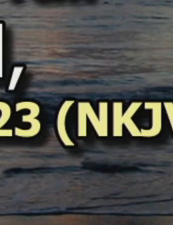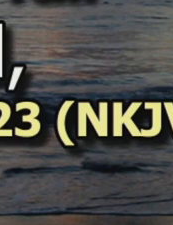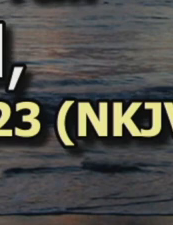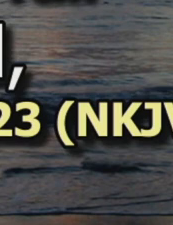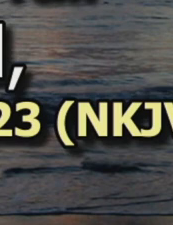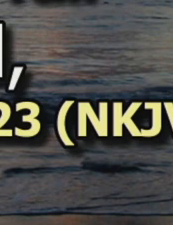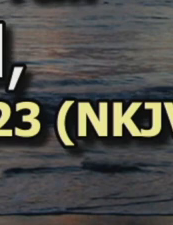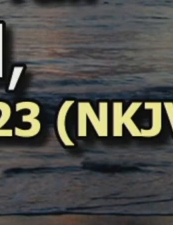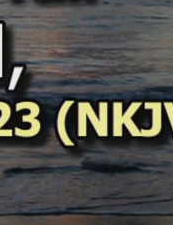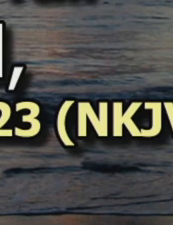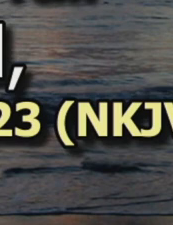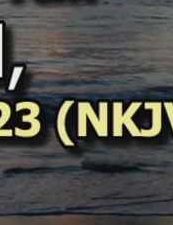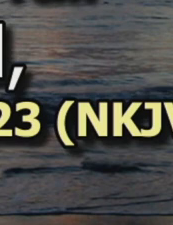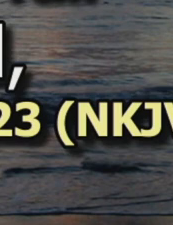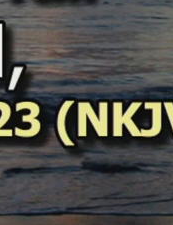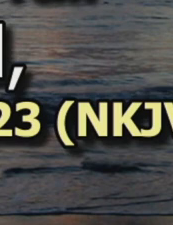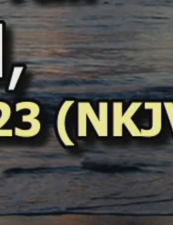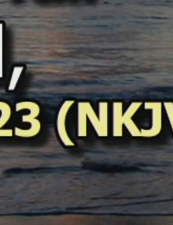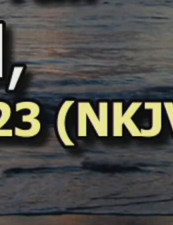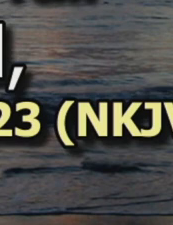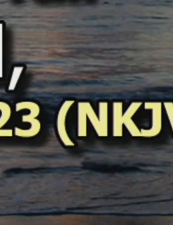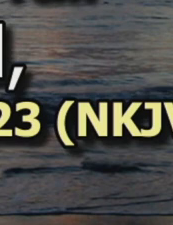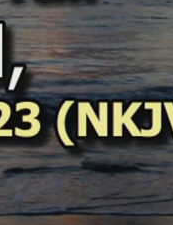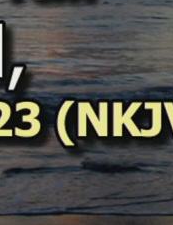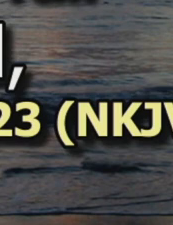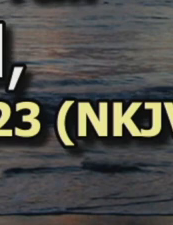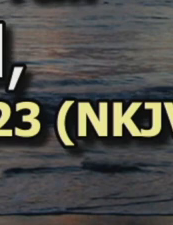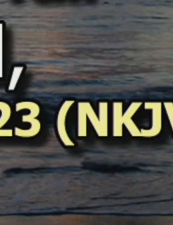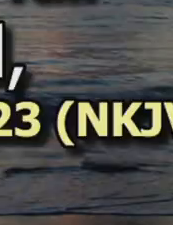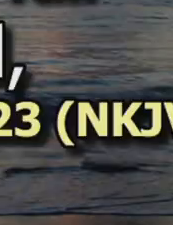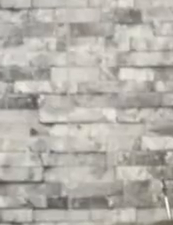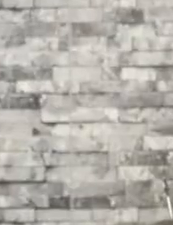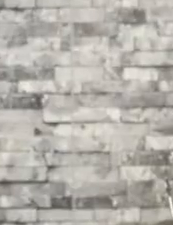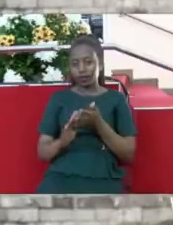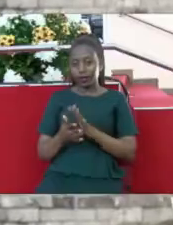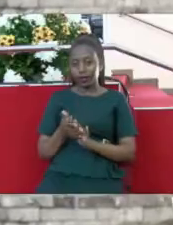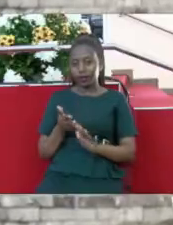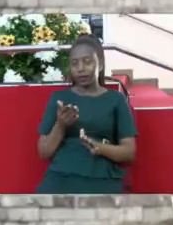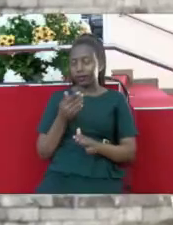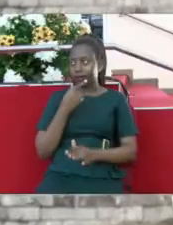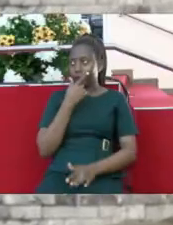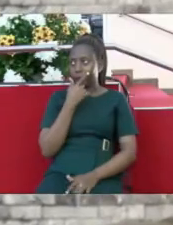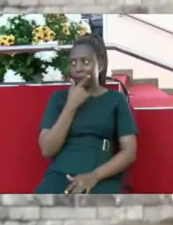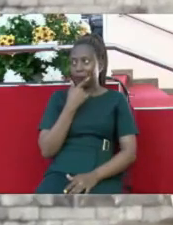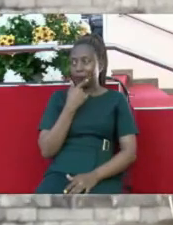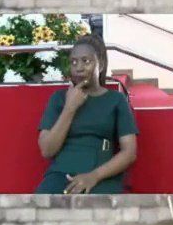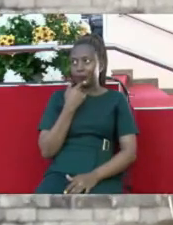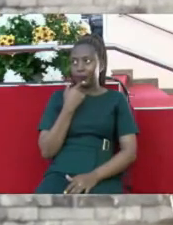is a need that the person who is not with Jesus is crying out for. Lakini kilindini cha moyo wao wanaitisha na wanahitaji